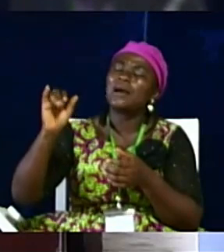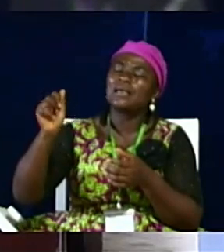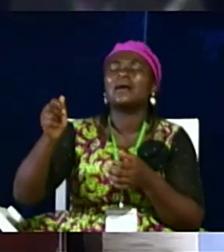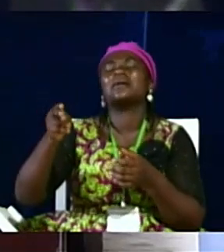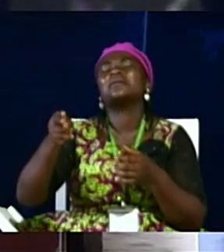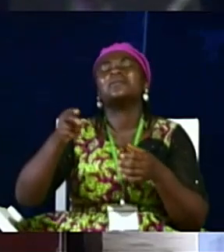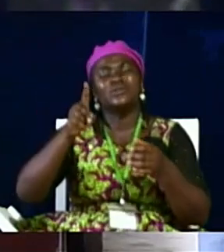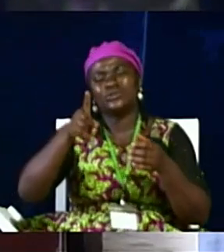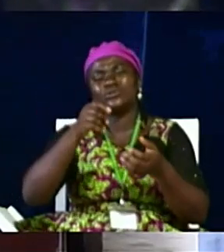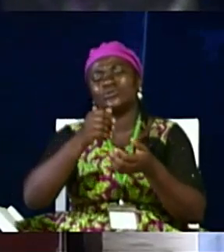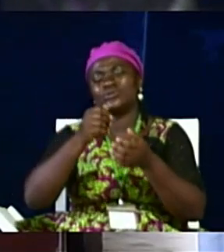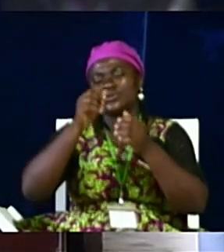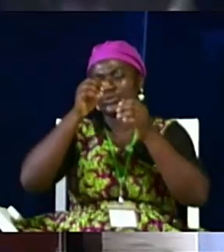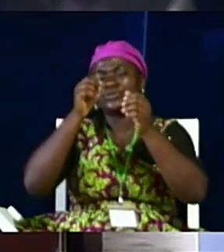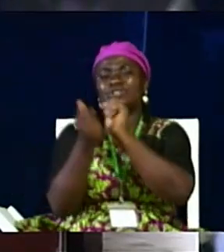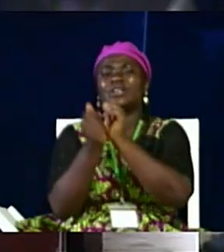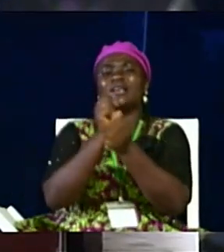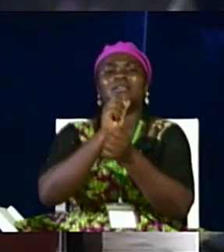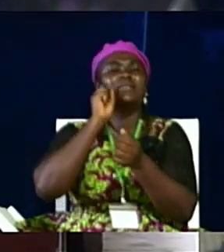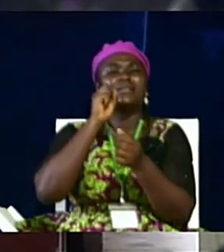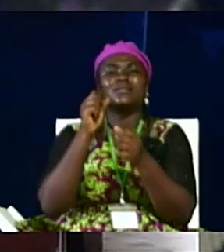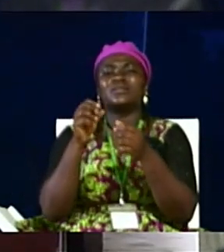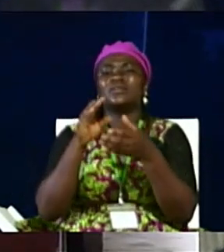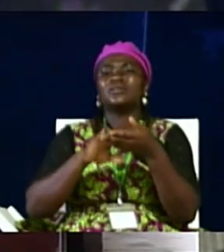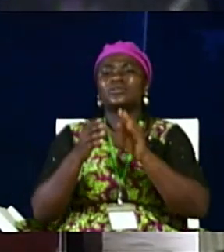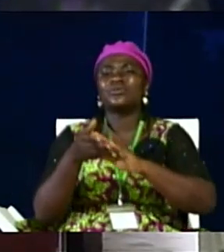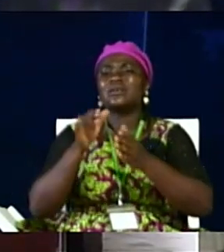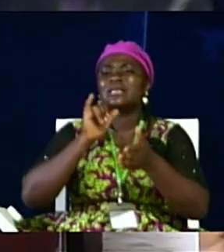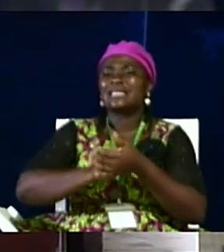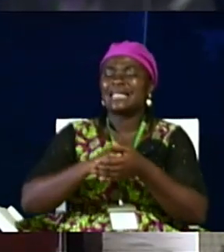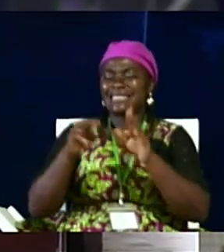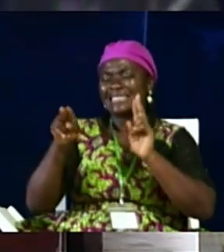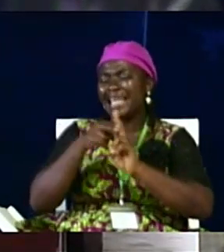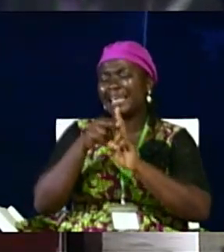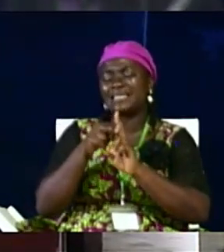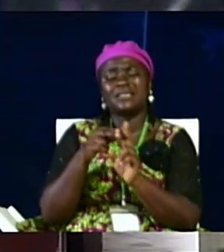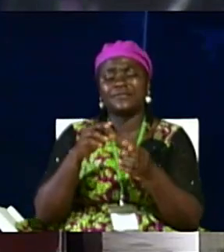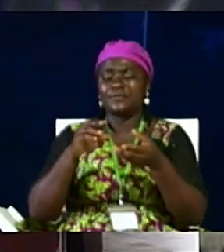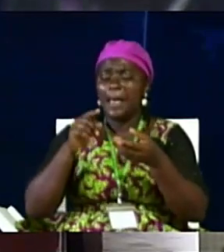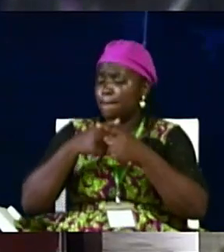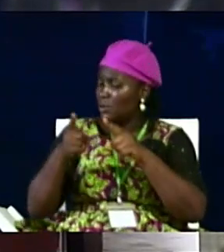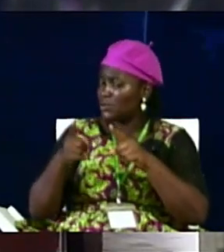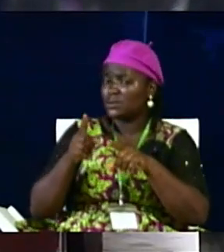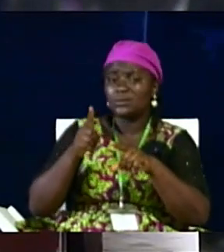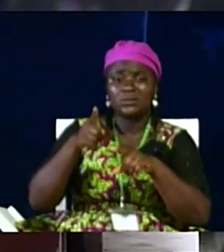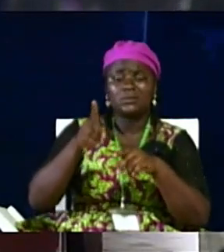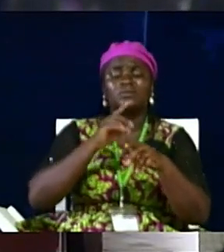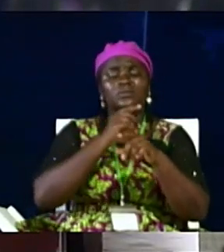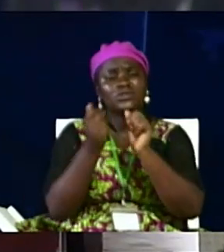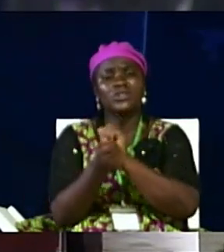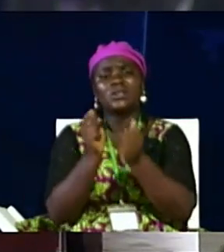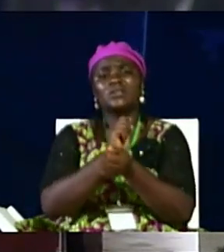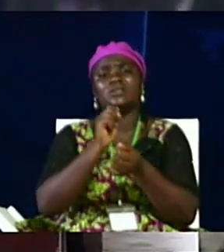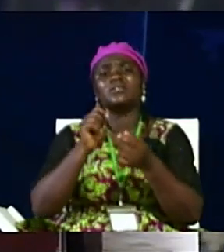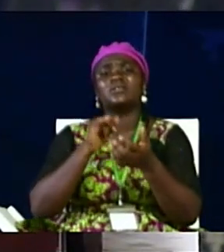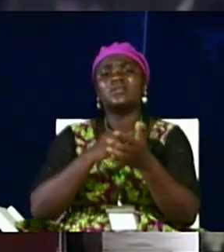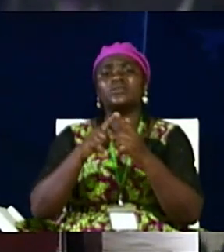story. That negative bot, you changed it to a positive bot.